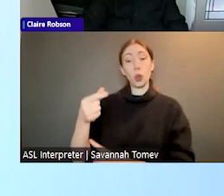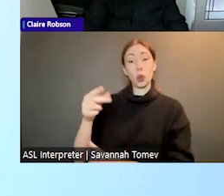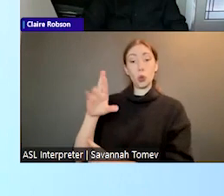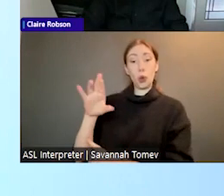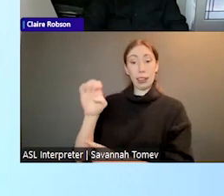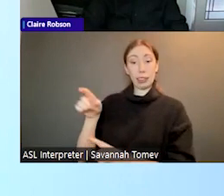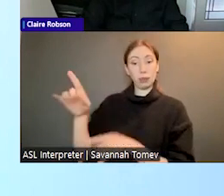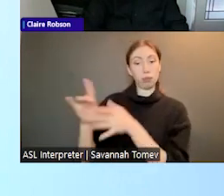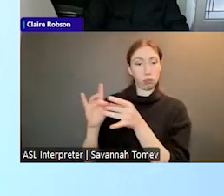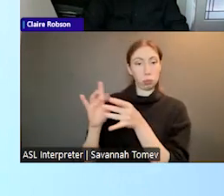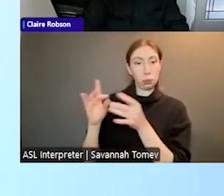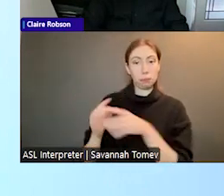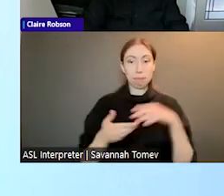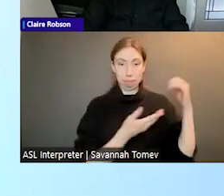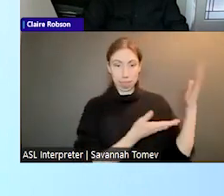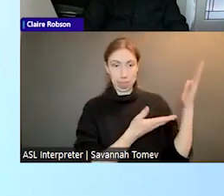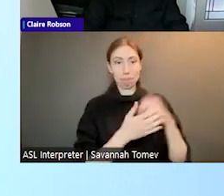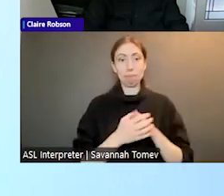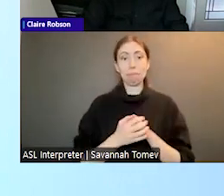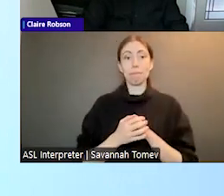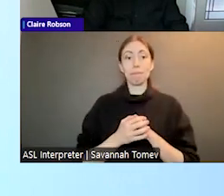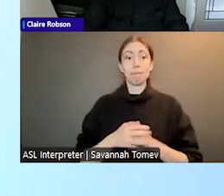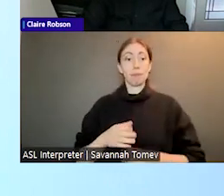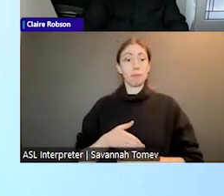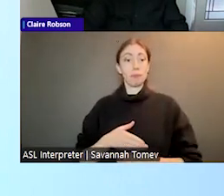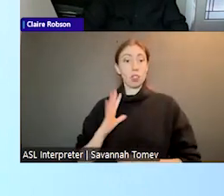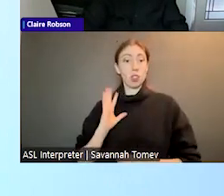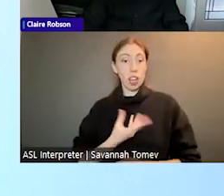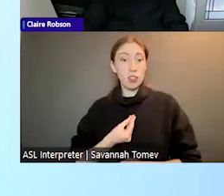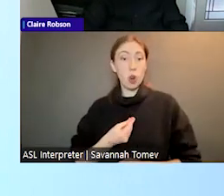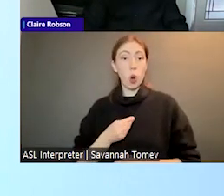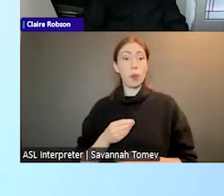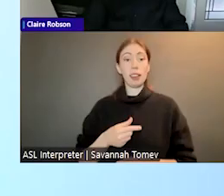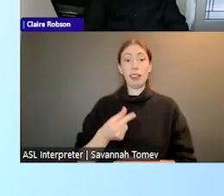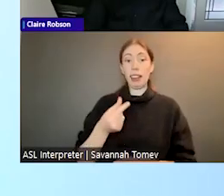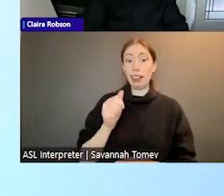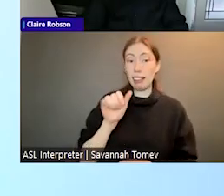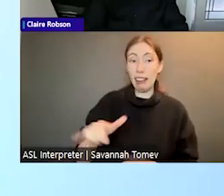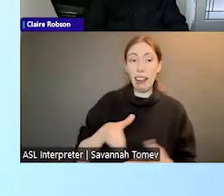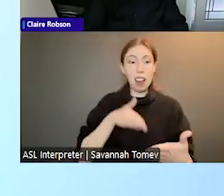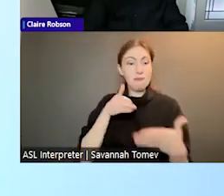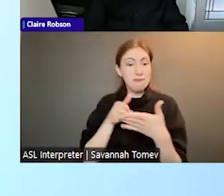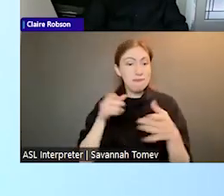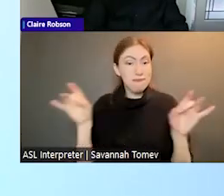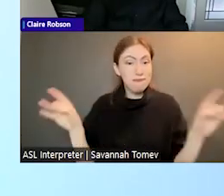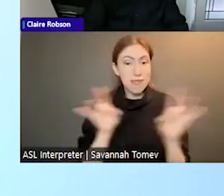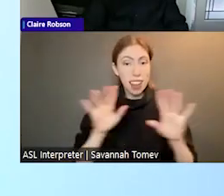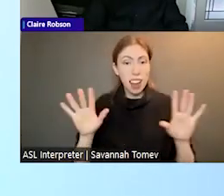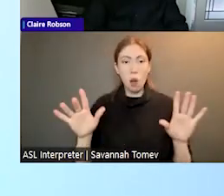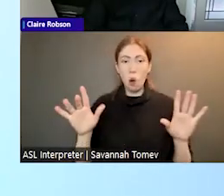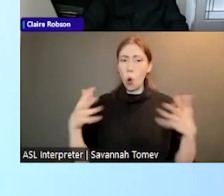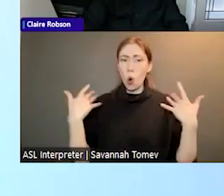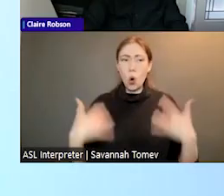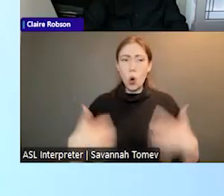and transphobic prejudice and hate assaults the most profound levels of being,